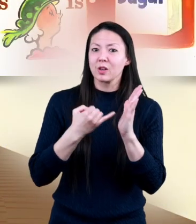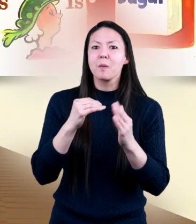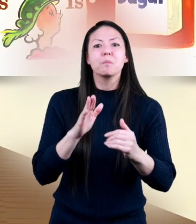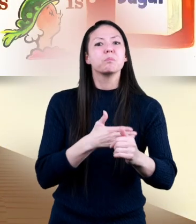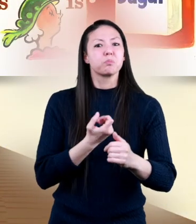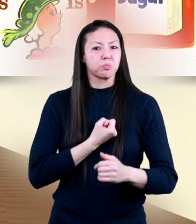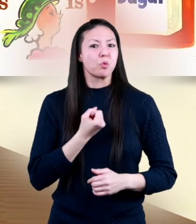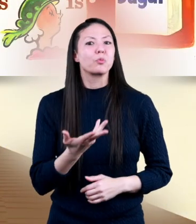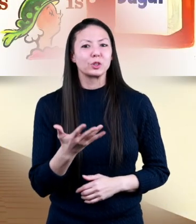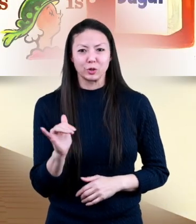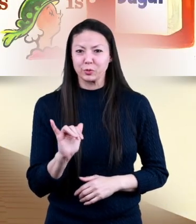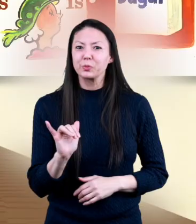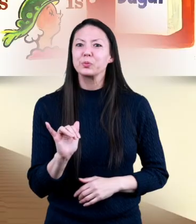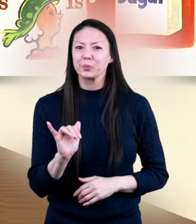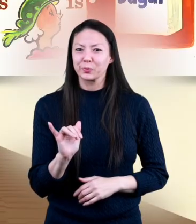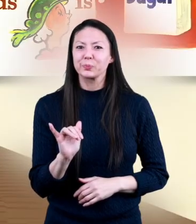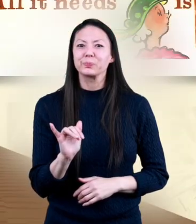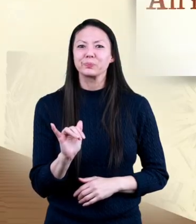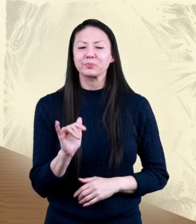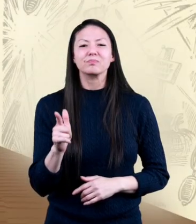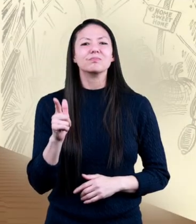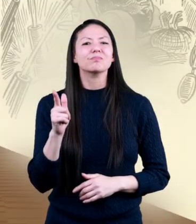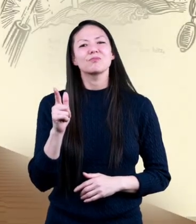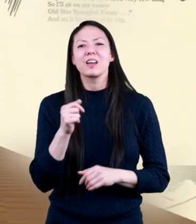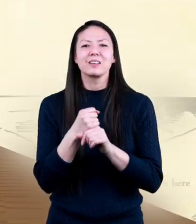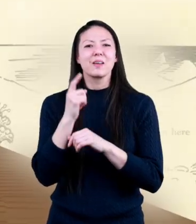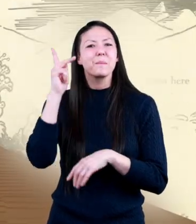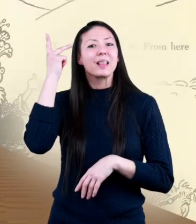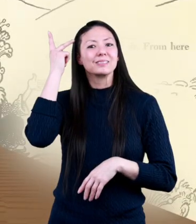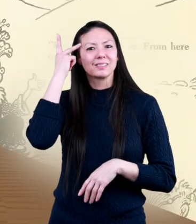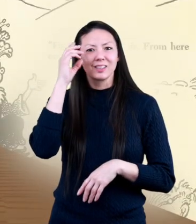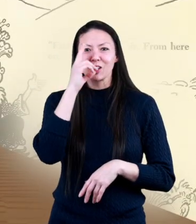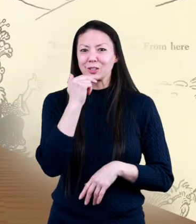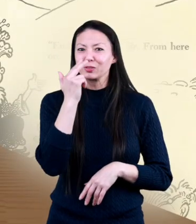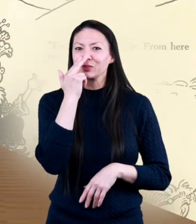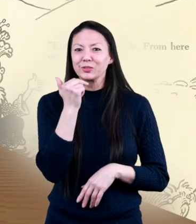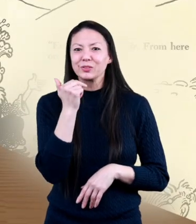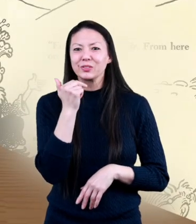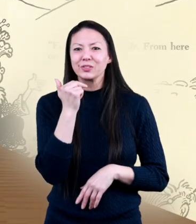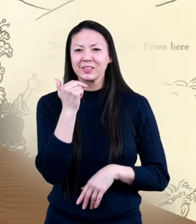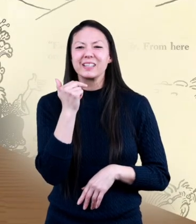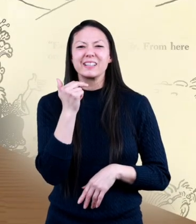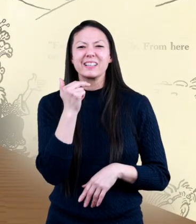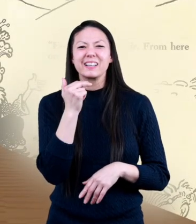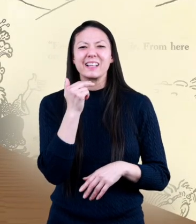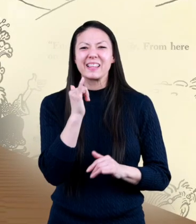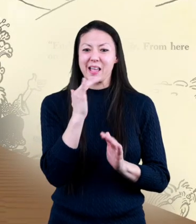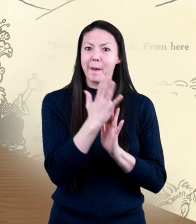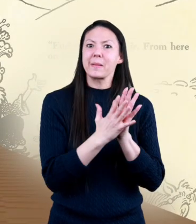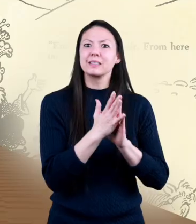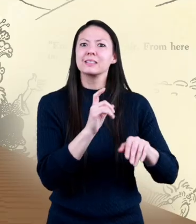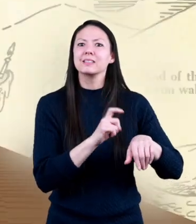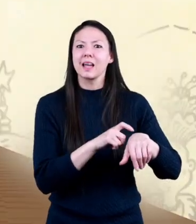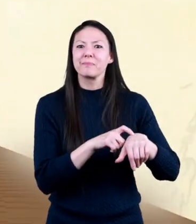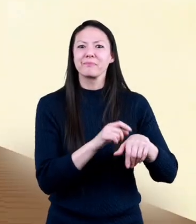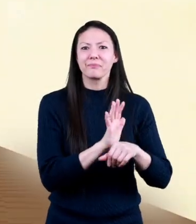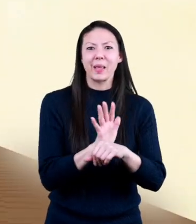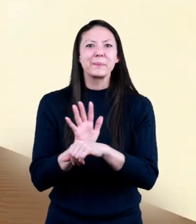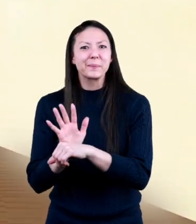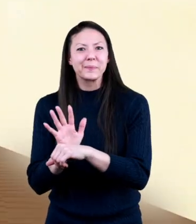an illustrator and a poet. He created political cartoons and made some animated films as